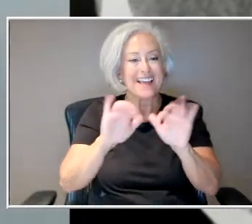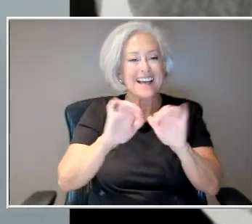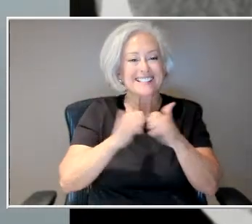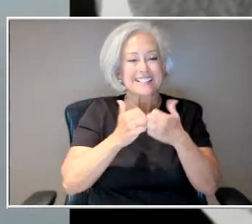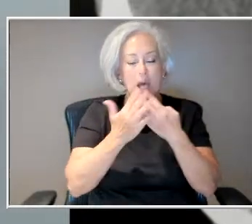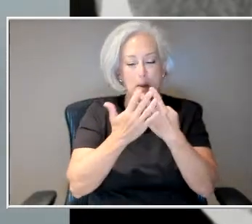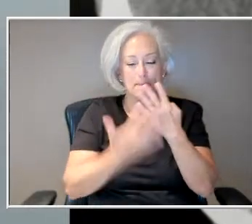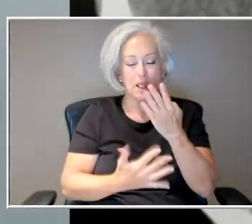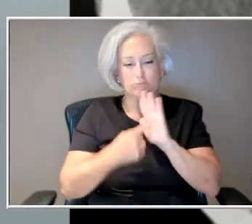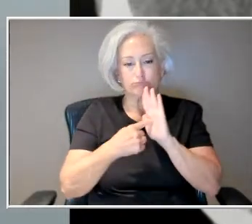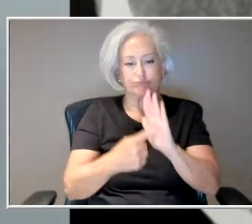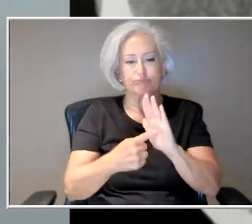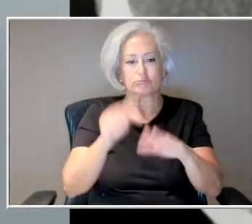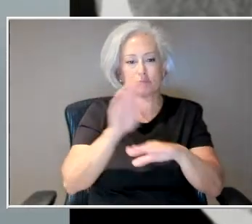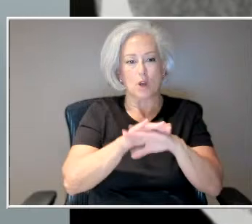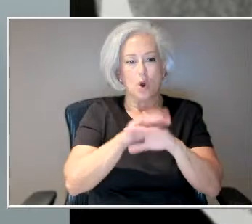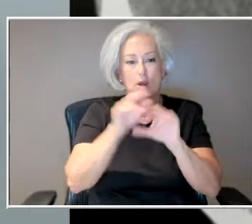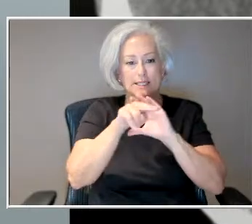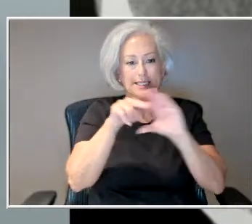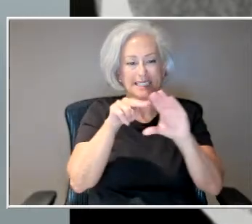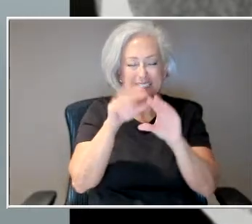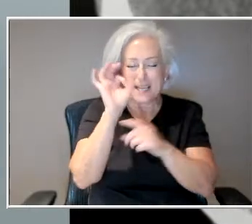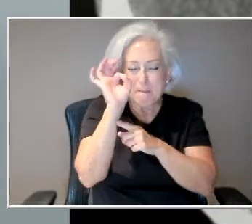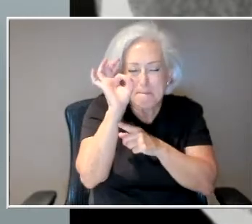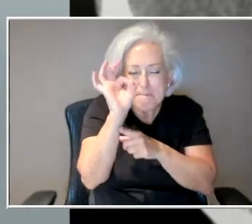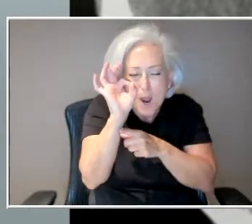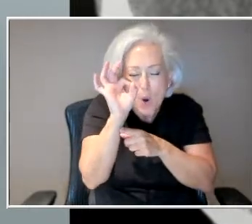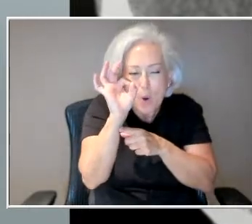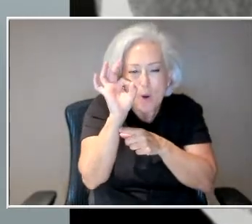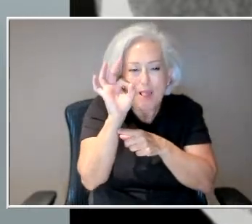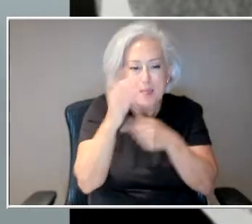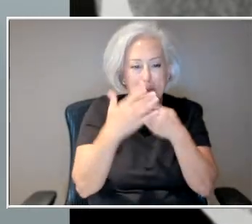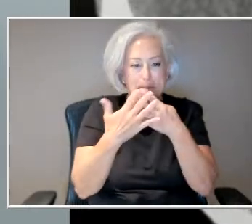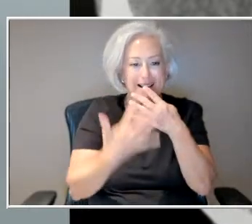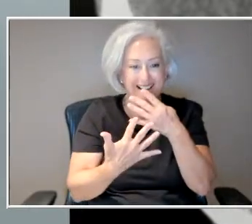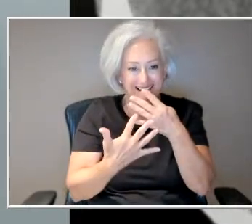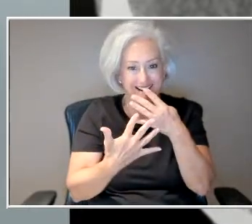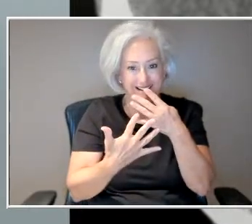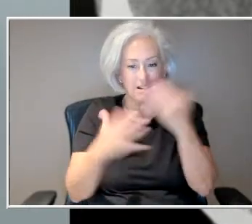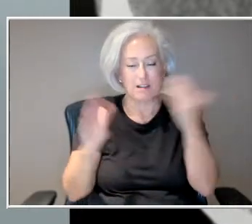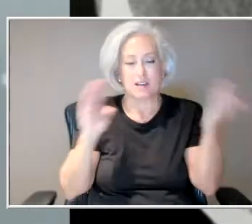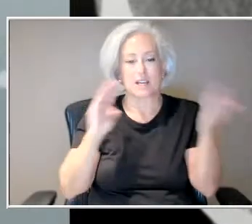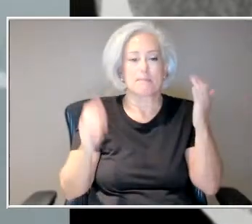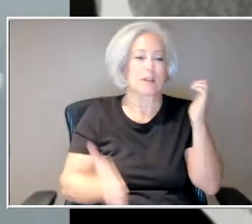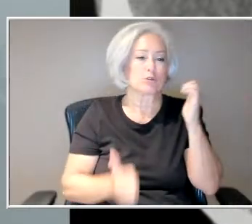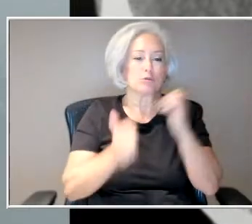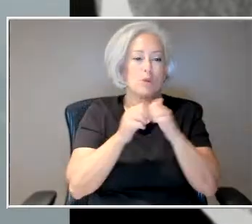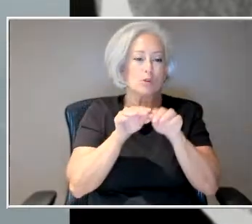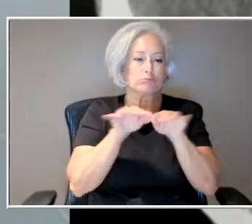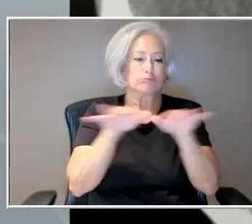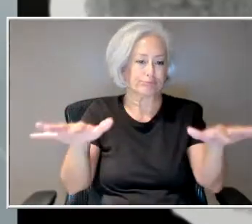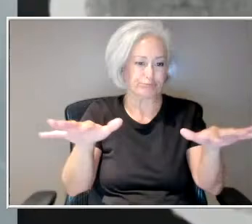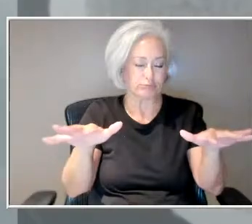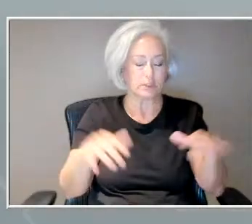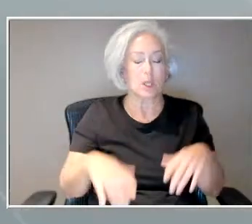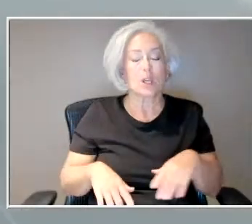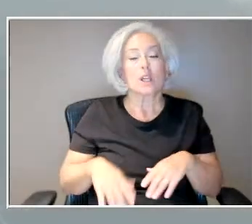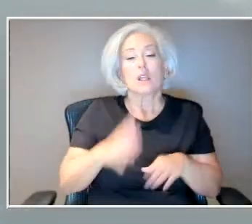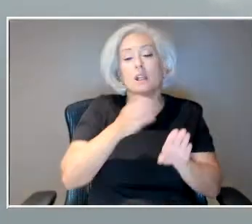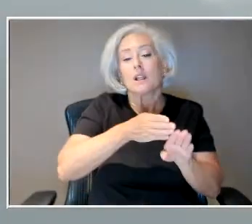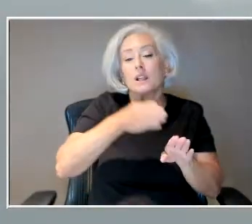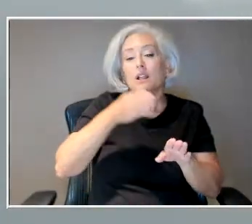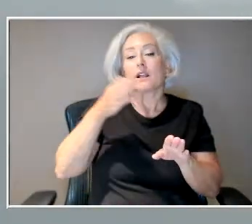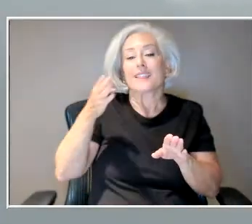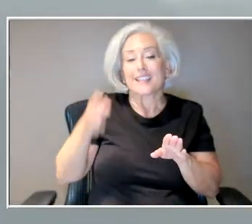quite localized, a very small amount of blood relative to most aneurysm presentations. The next picture, though,